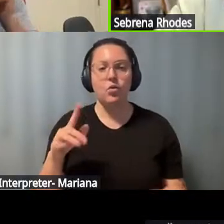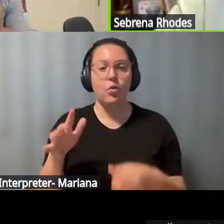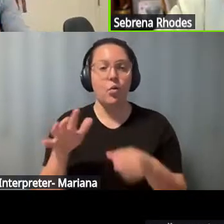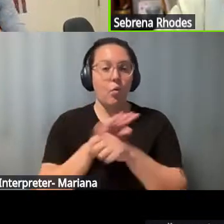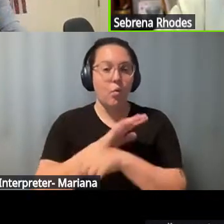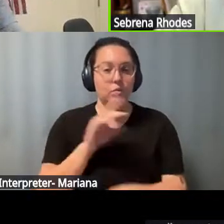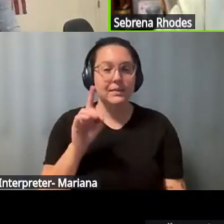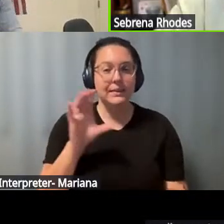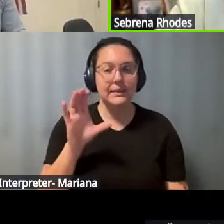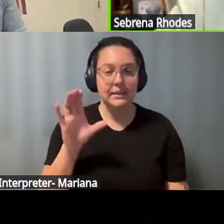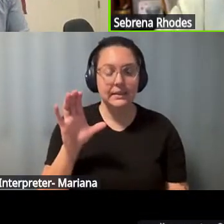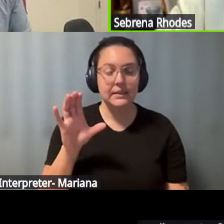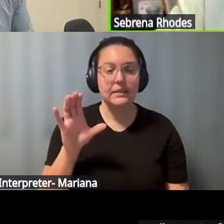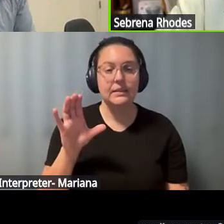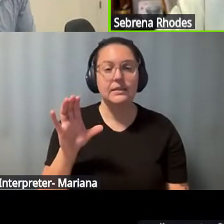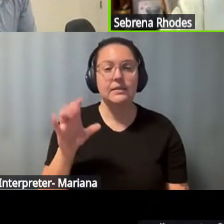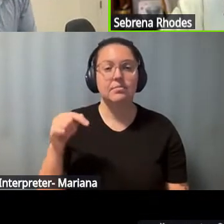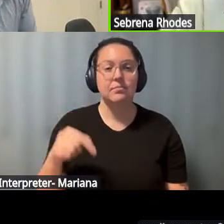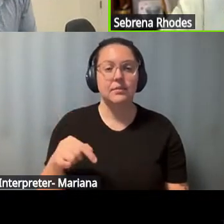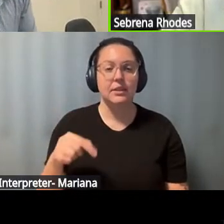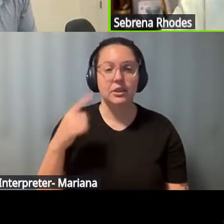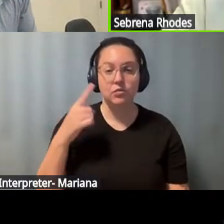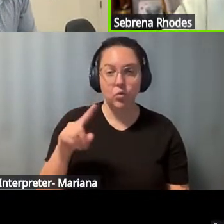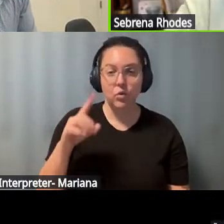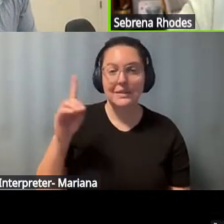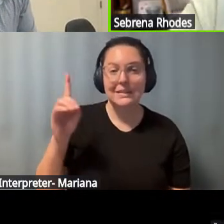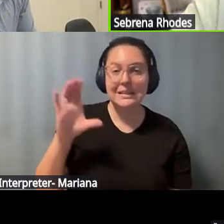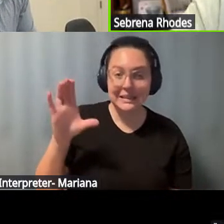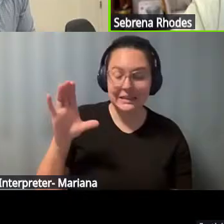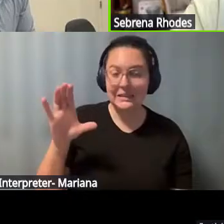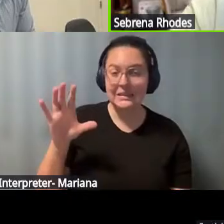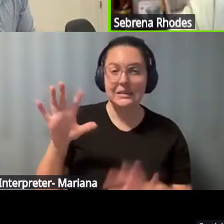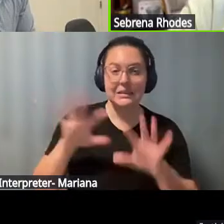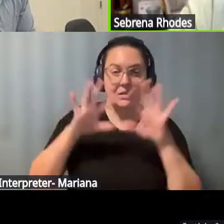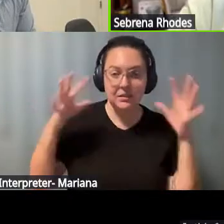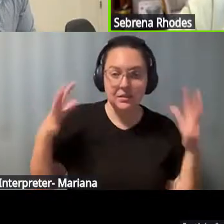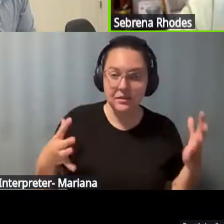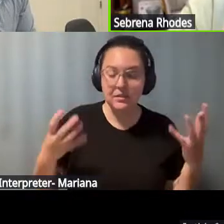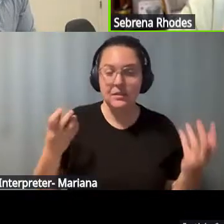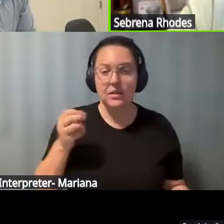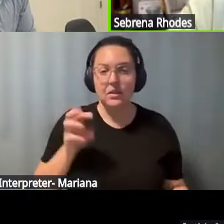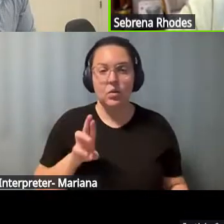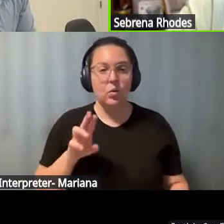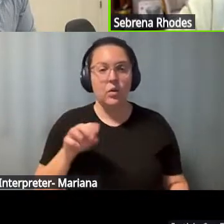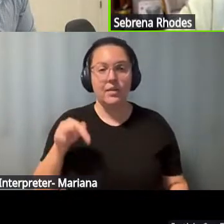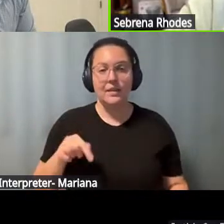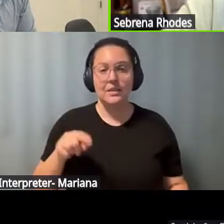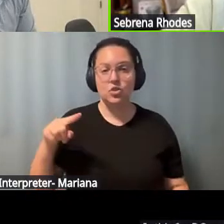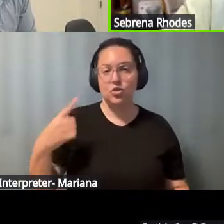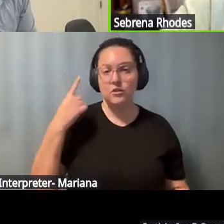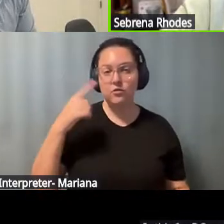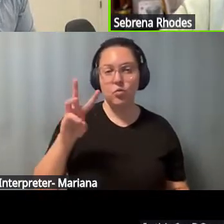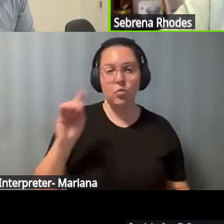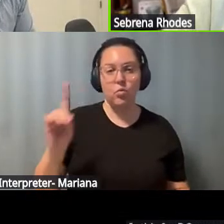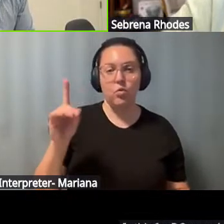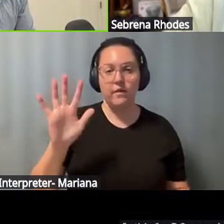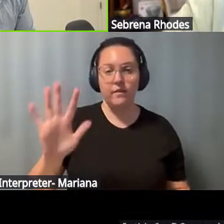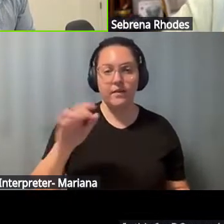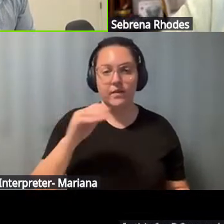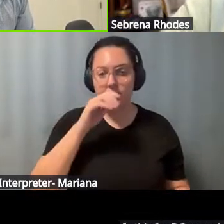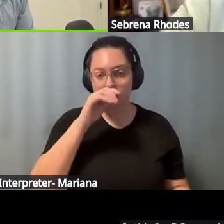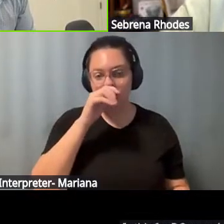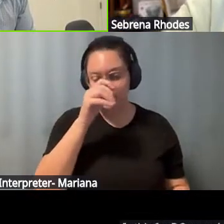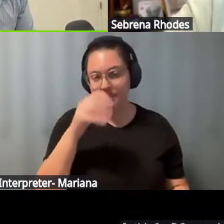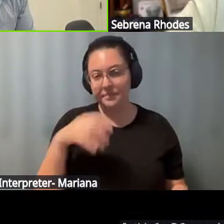DC? Is this for DC as a whole, or is this just for Ward 5?